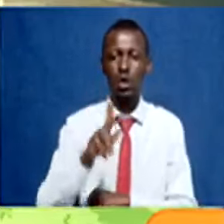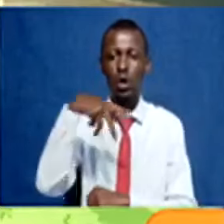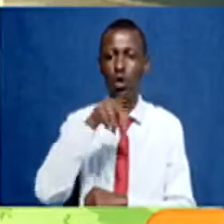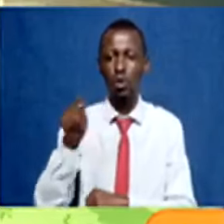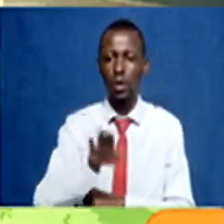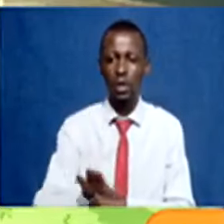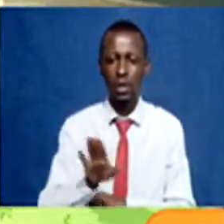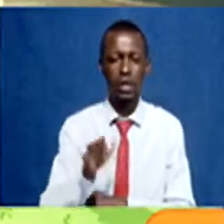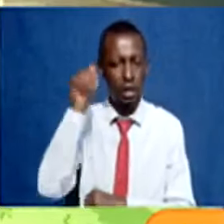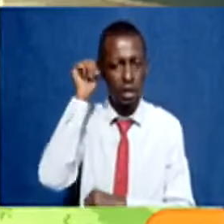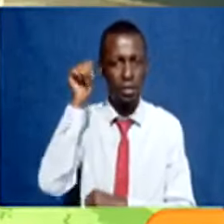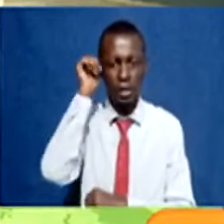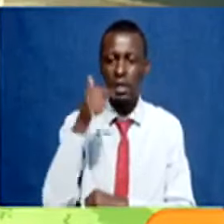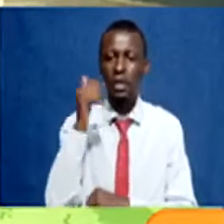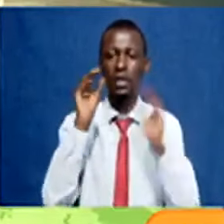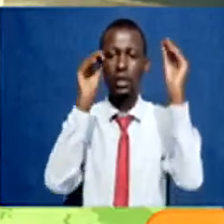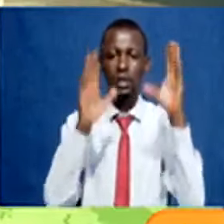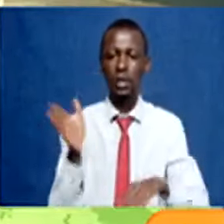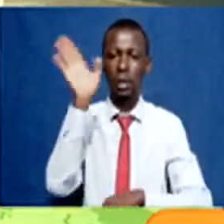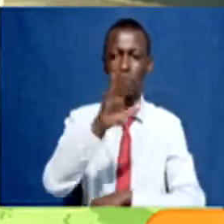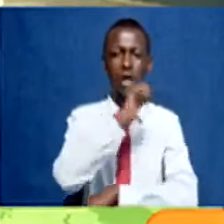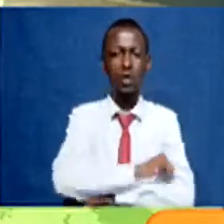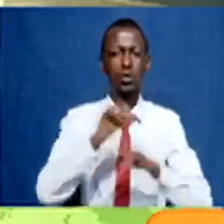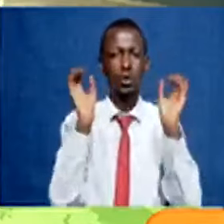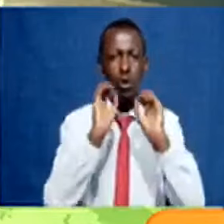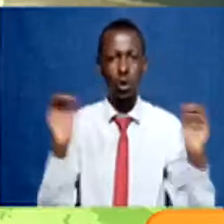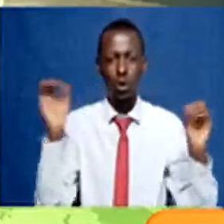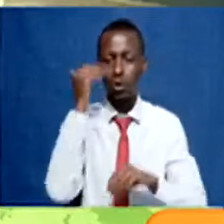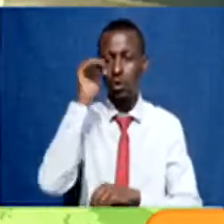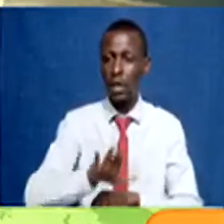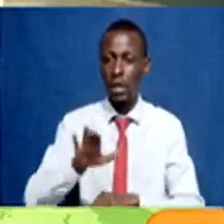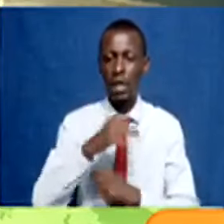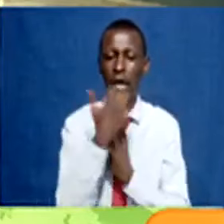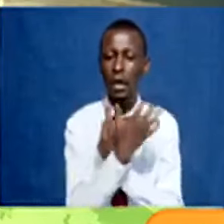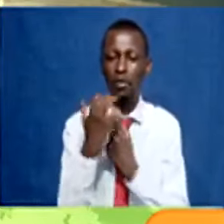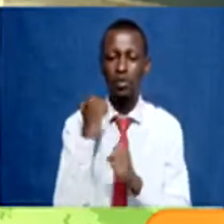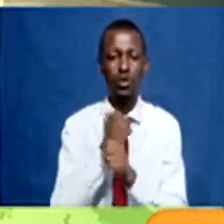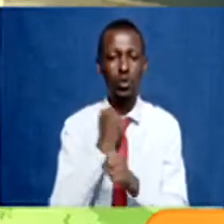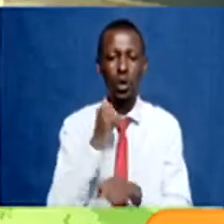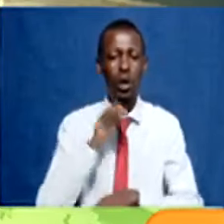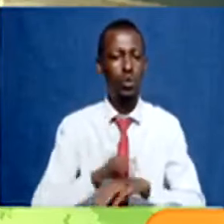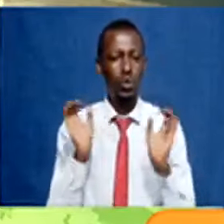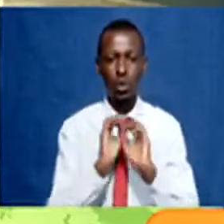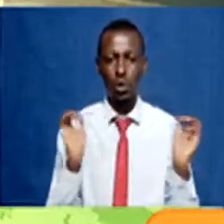vowed that teachers will not go back to the school, citing a hostile working environment. Here's Mary Mwoki.